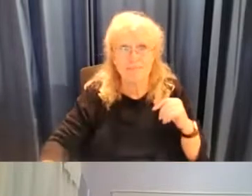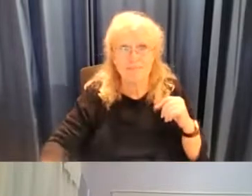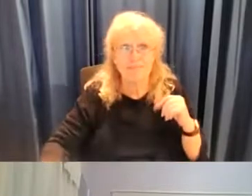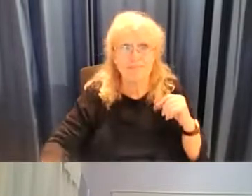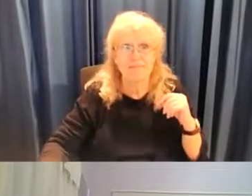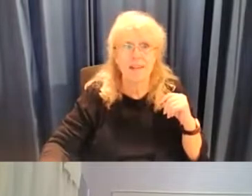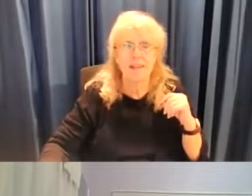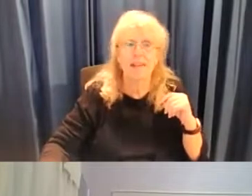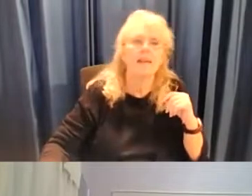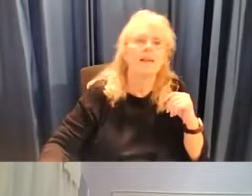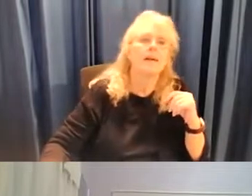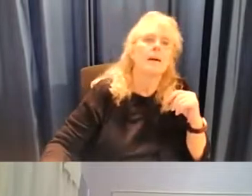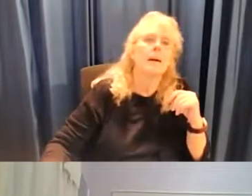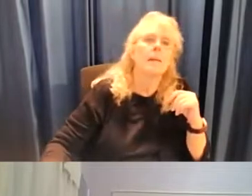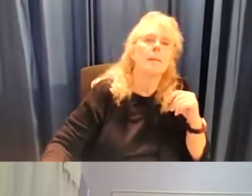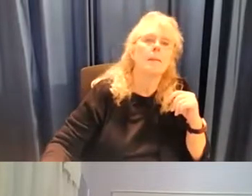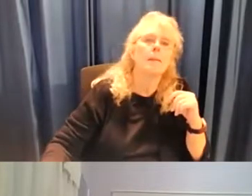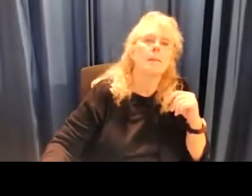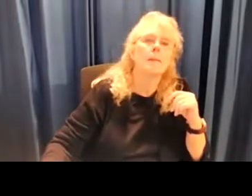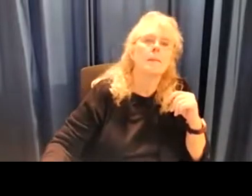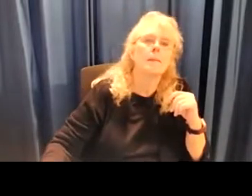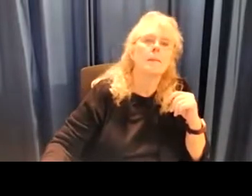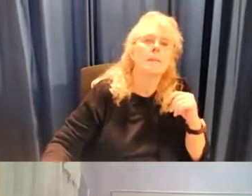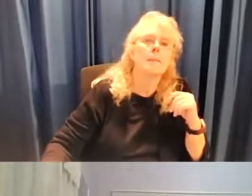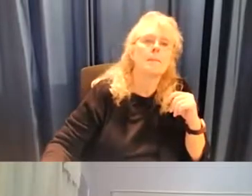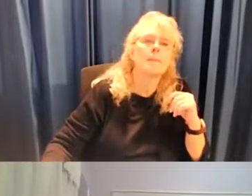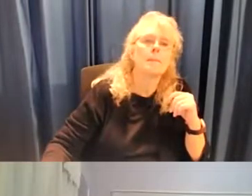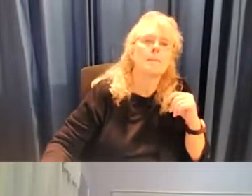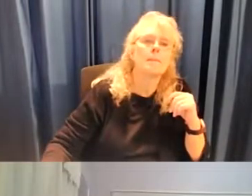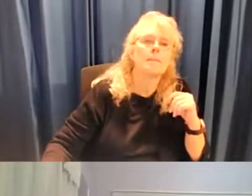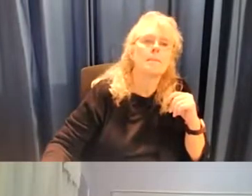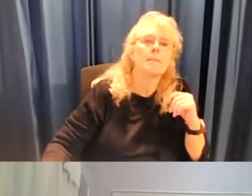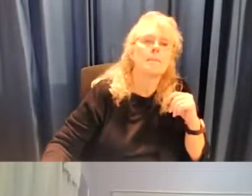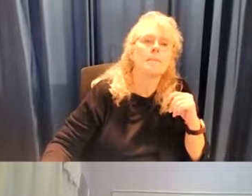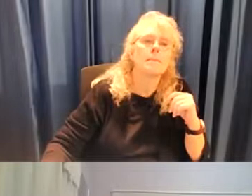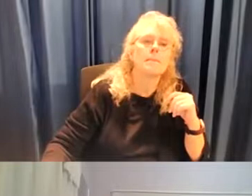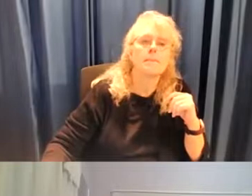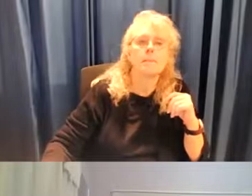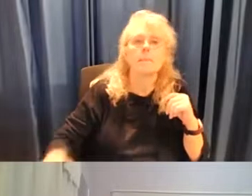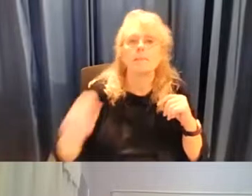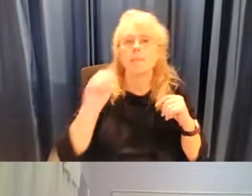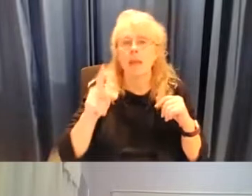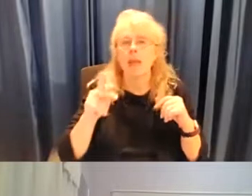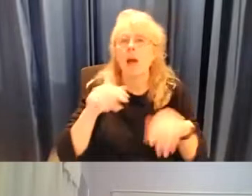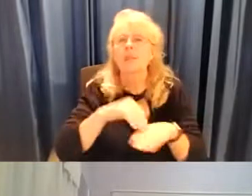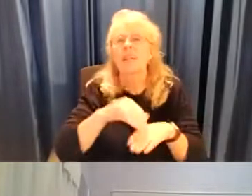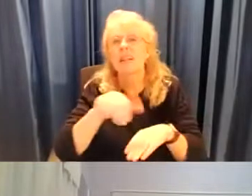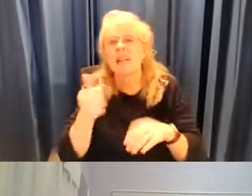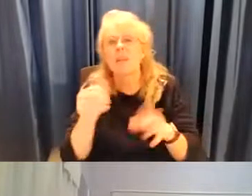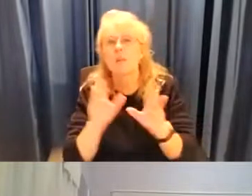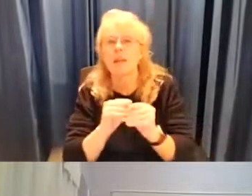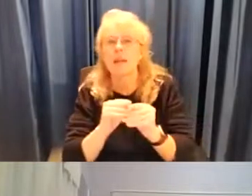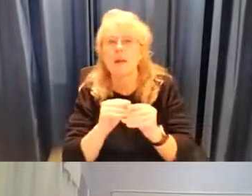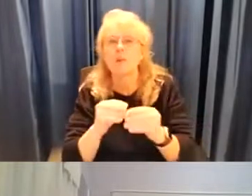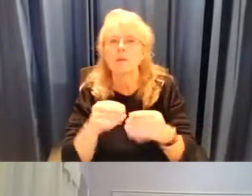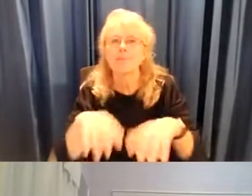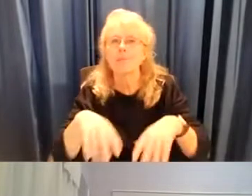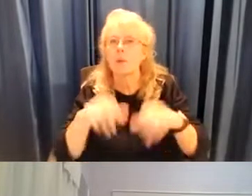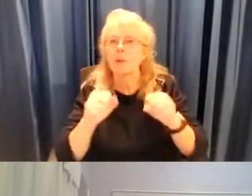Okay. I was at another meeting. I was hosting a meeting with the city of Tigard. They had a public hearing a week.